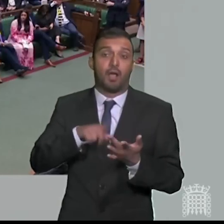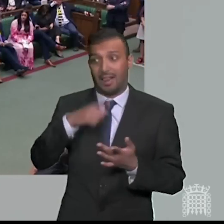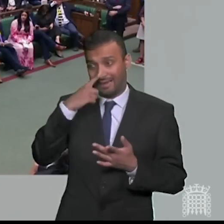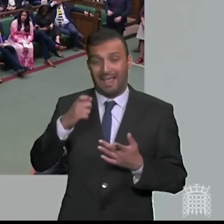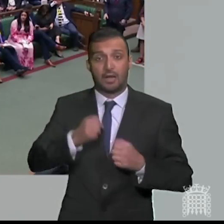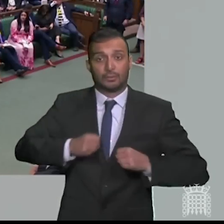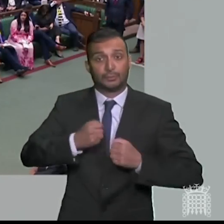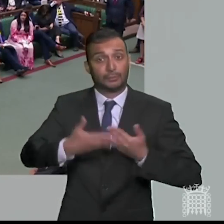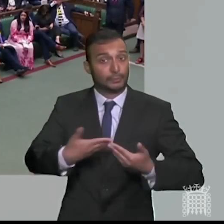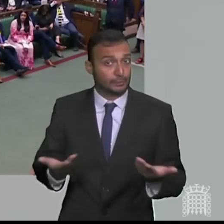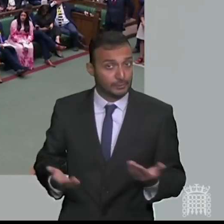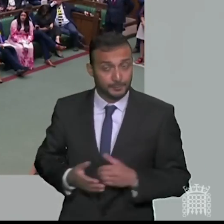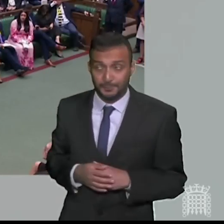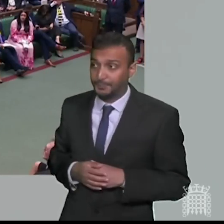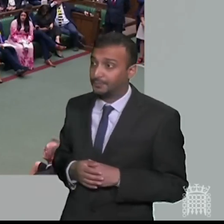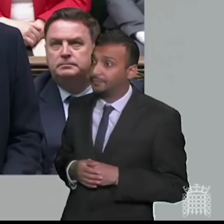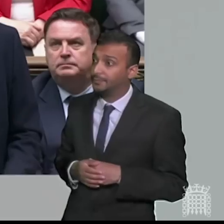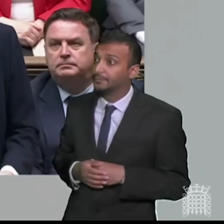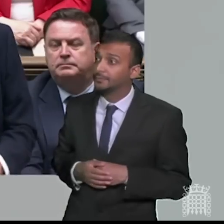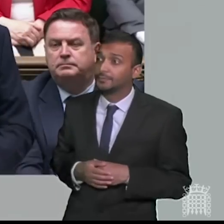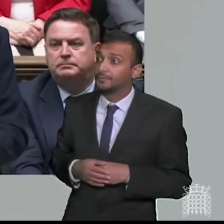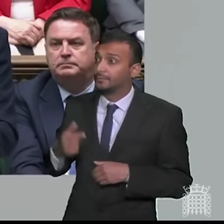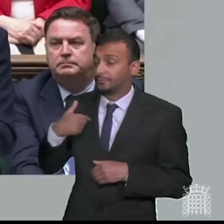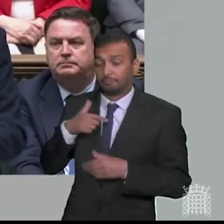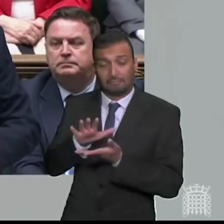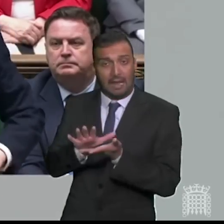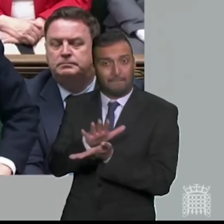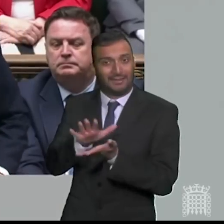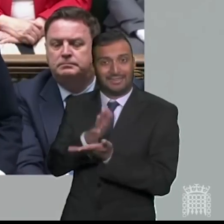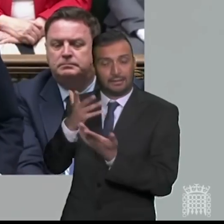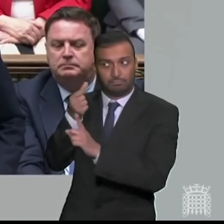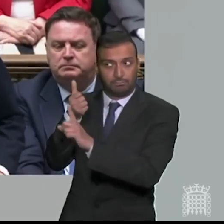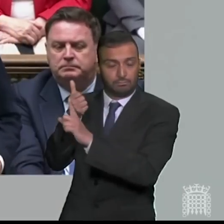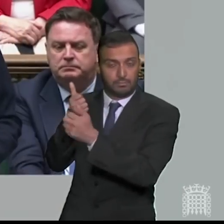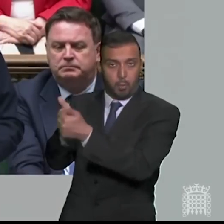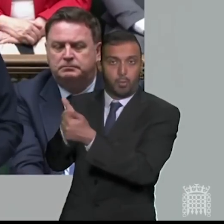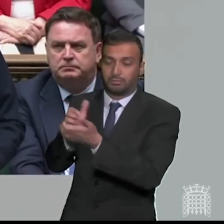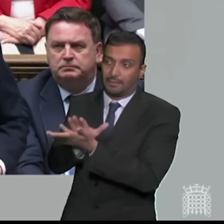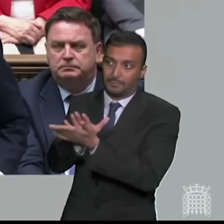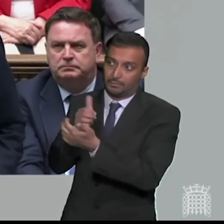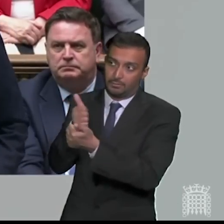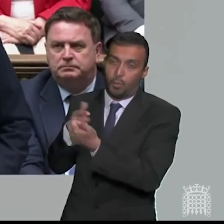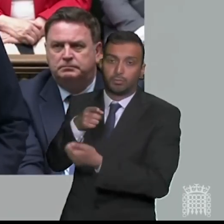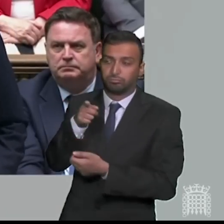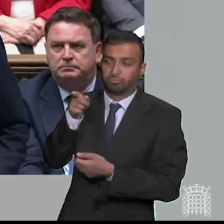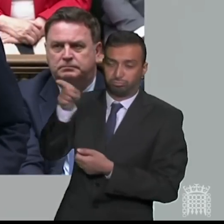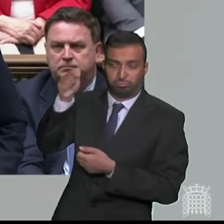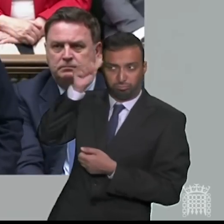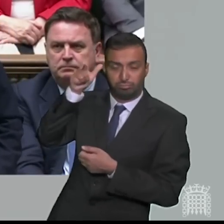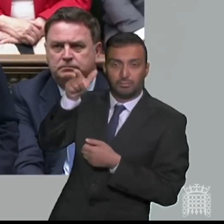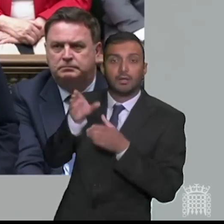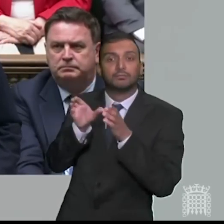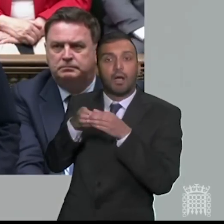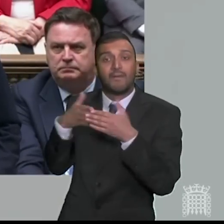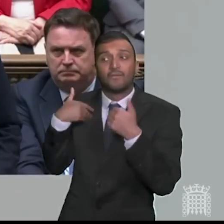Yes, I'm very happy to give the Right Honourable Gentleman that assurance. As he knows, it is actually the case that the Department of Health in Northern Ireland has